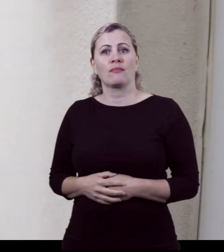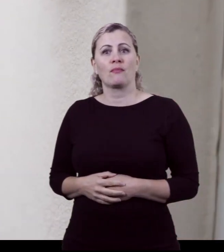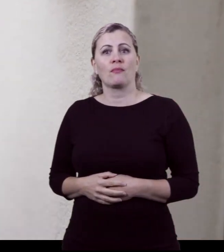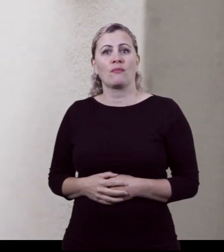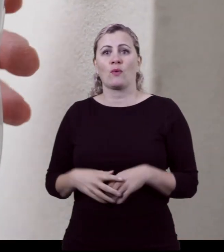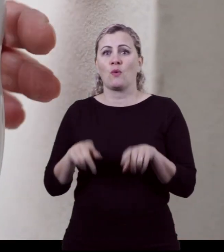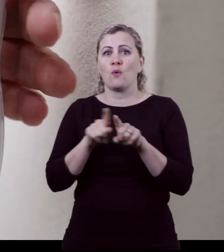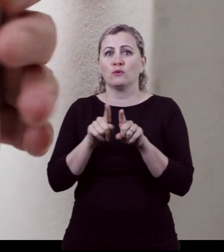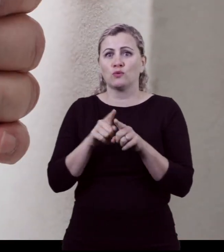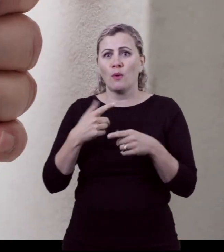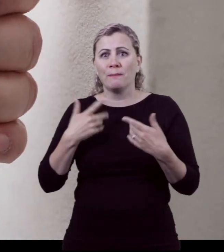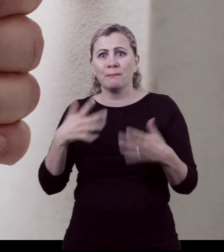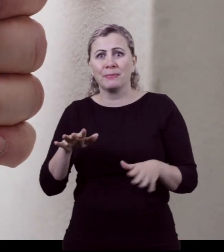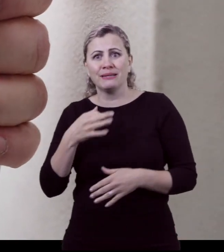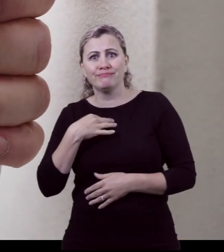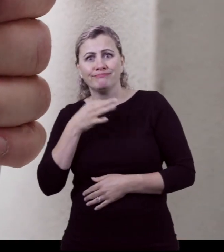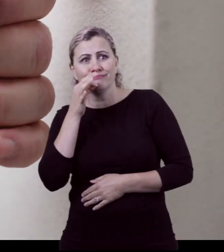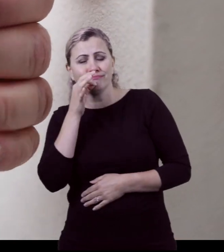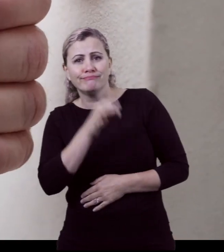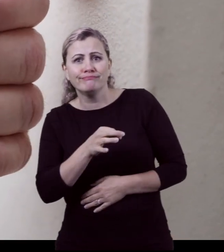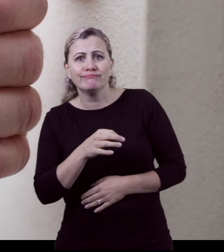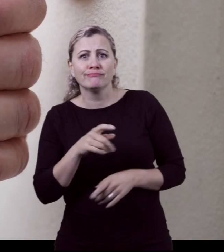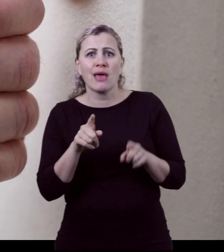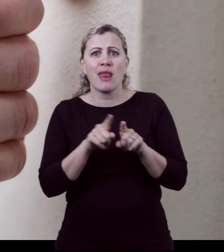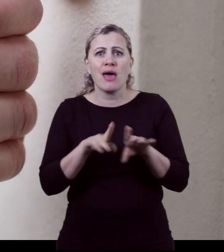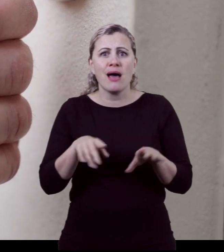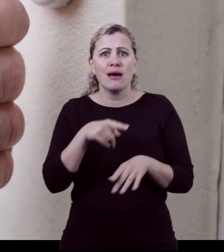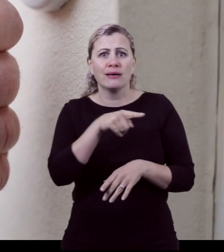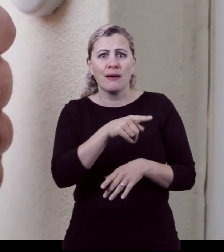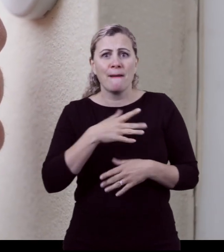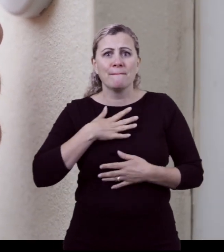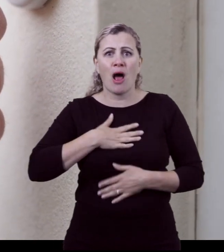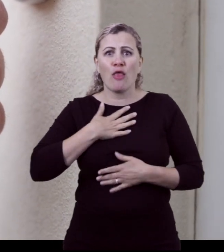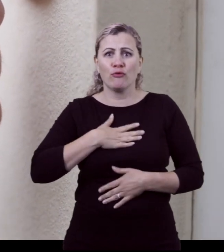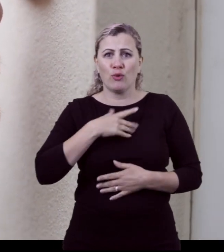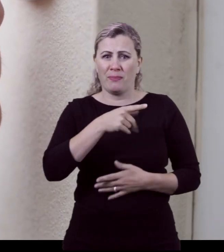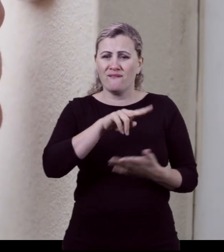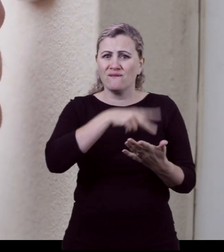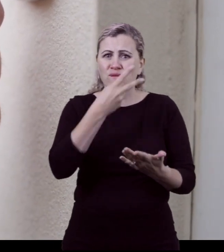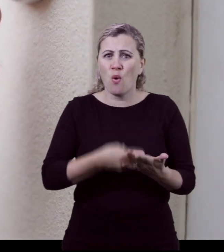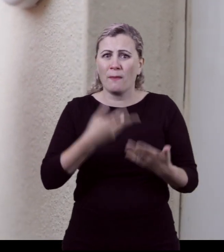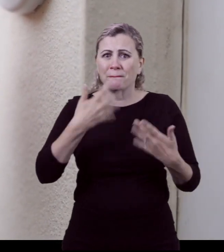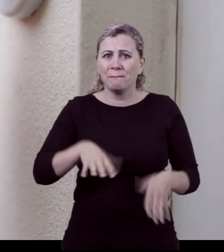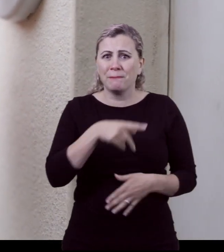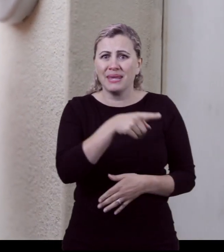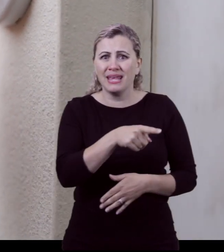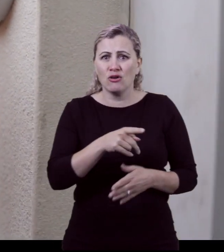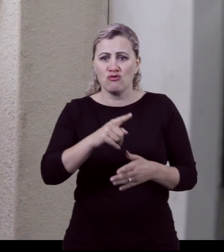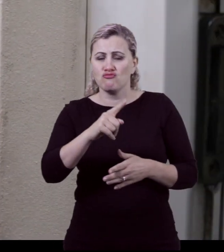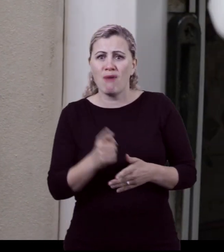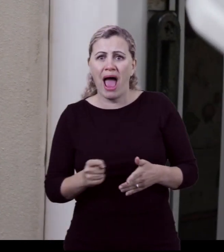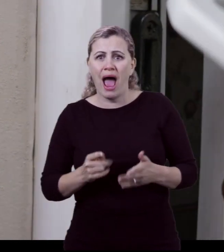And rail out on the outside the house to the back door. So